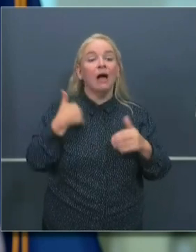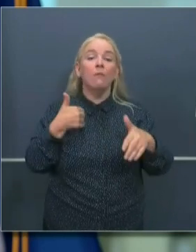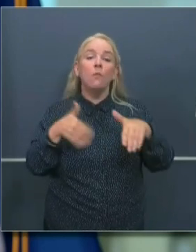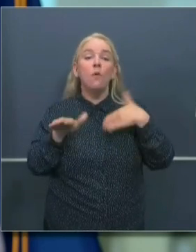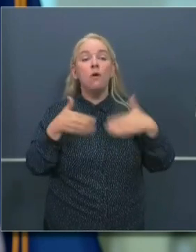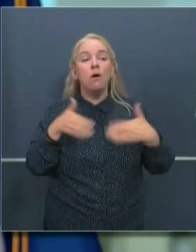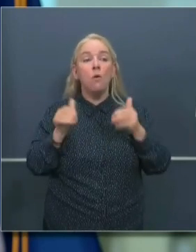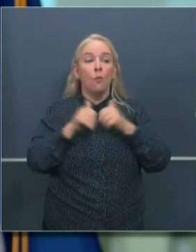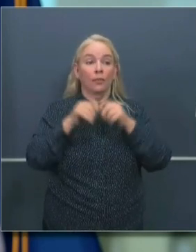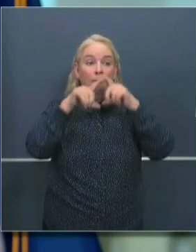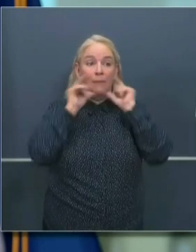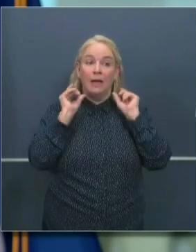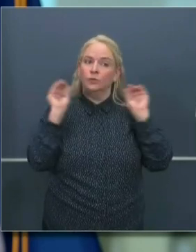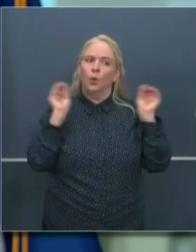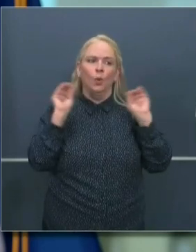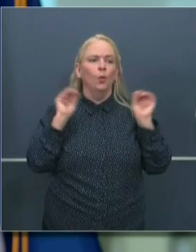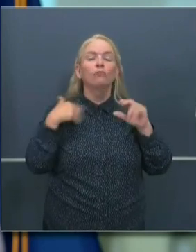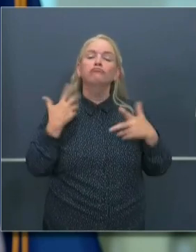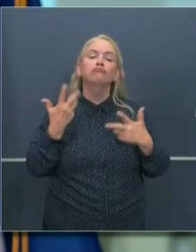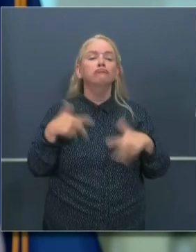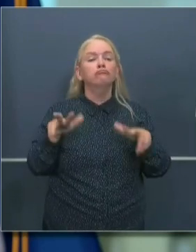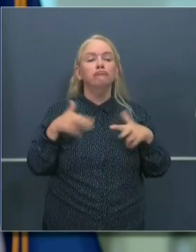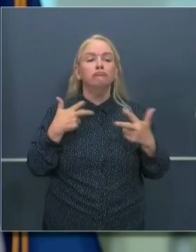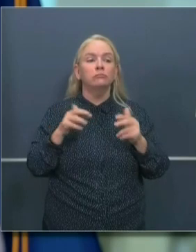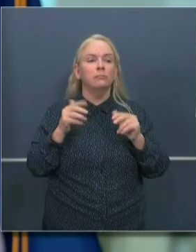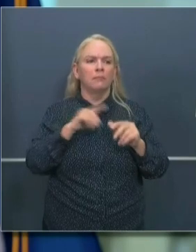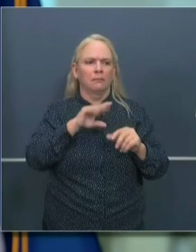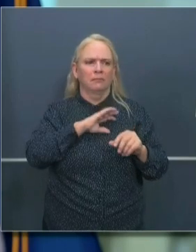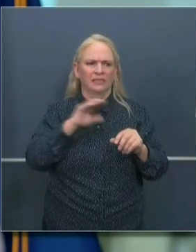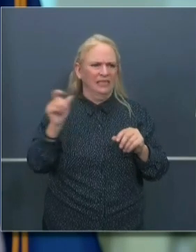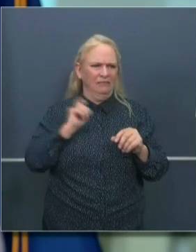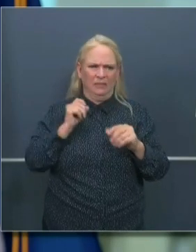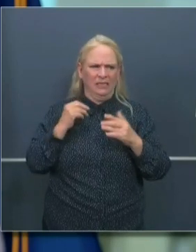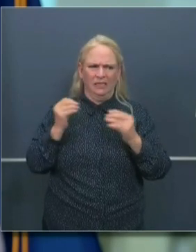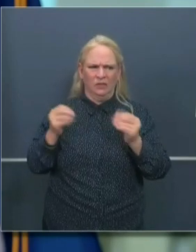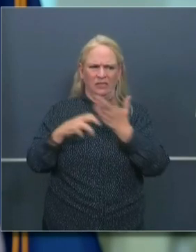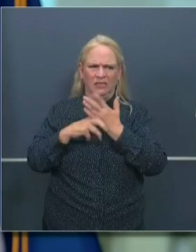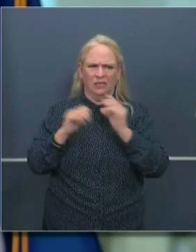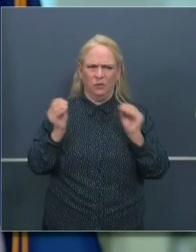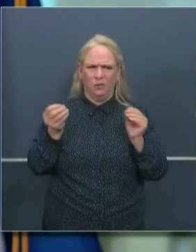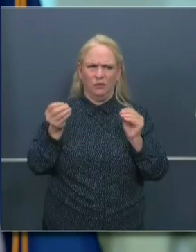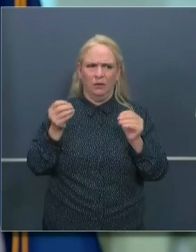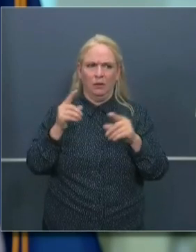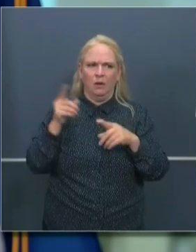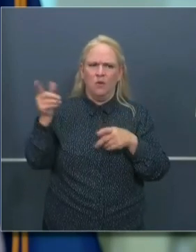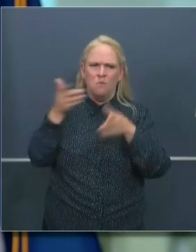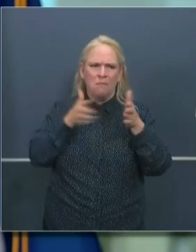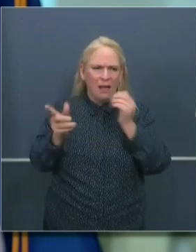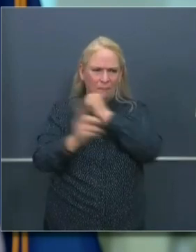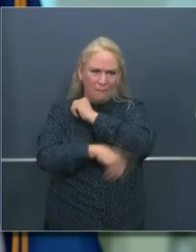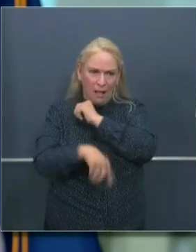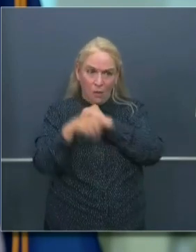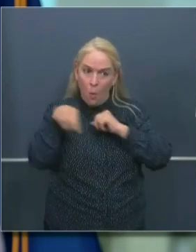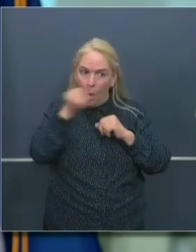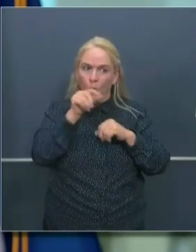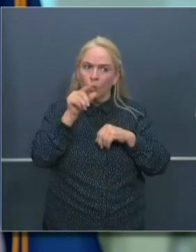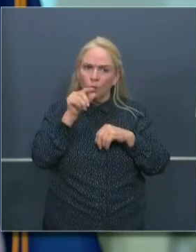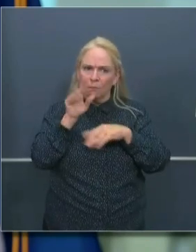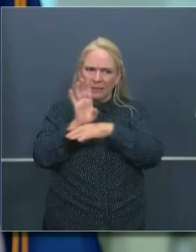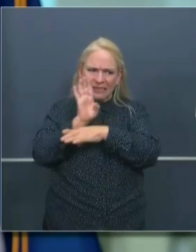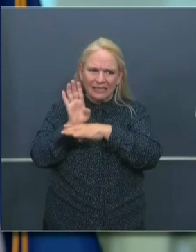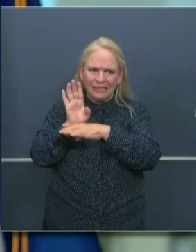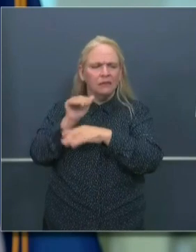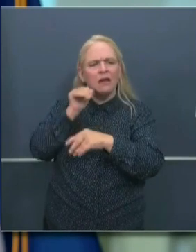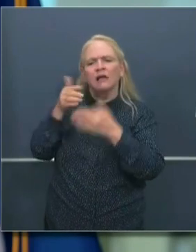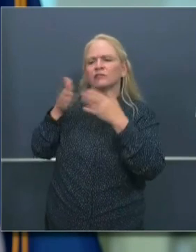guess I don't understand why all of the consequence and onus is on the businesses, not the individual. Yeah, forgive me if you were led to